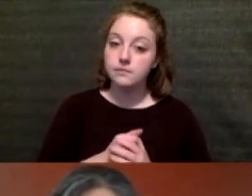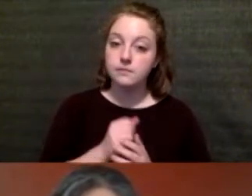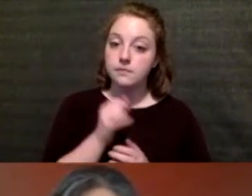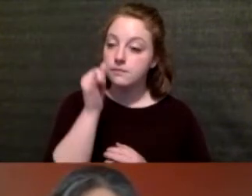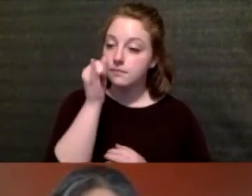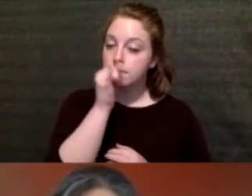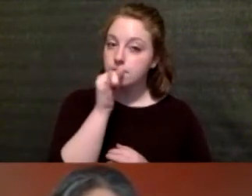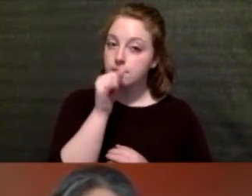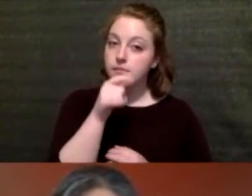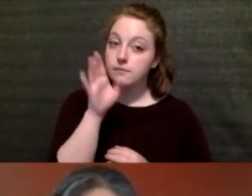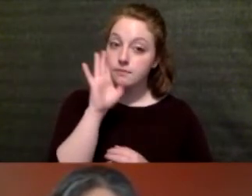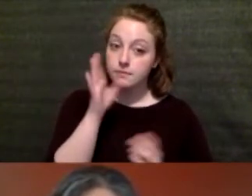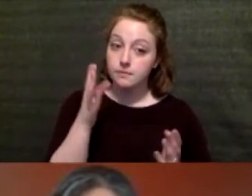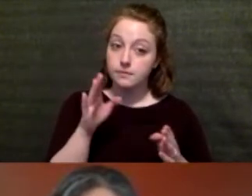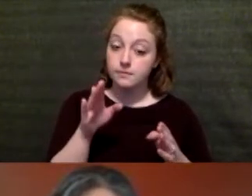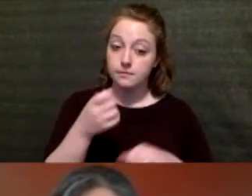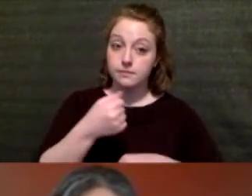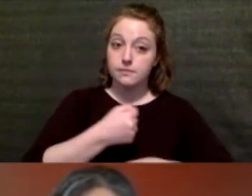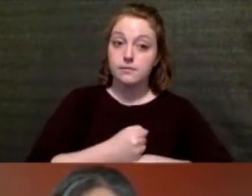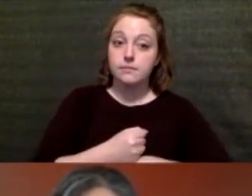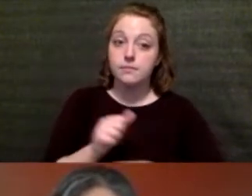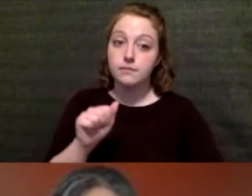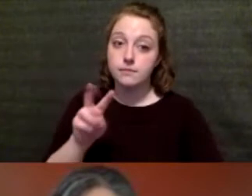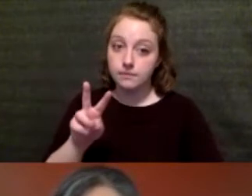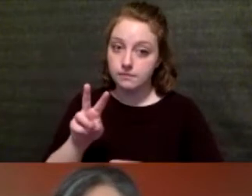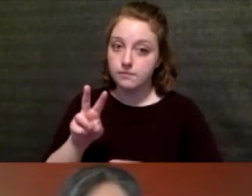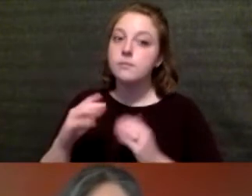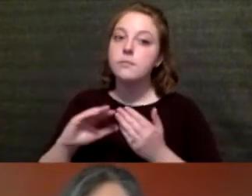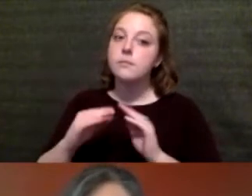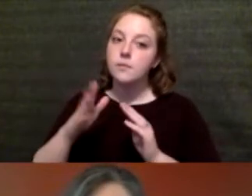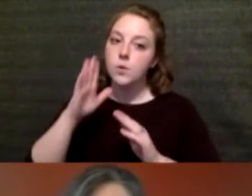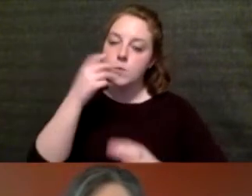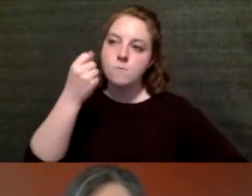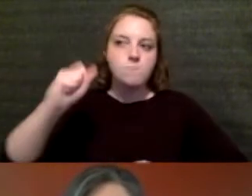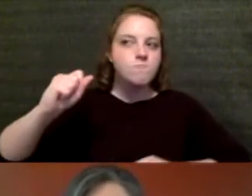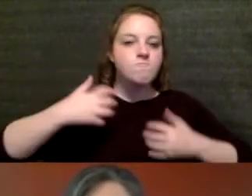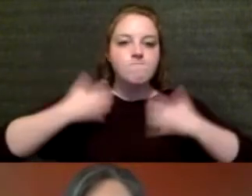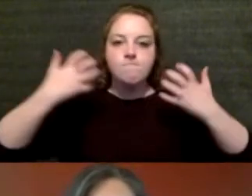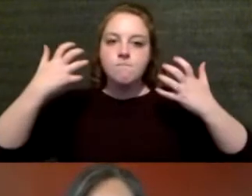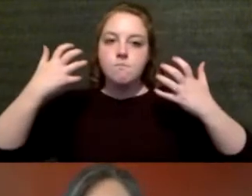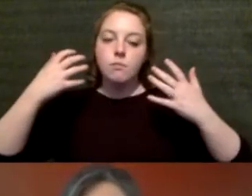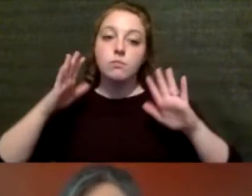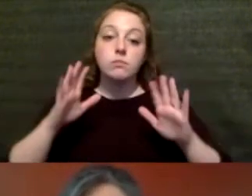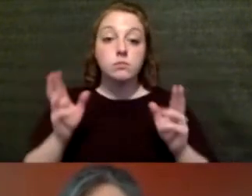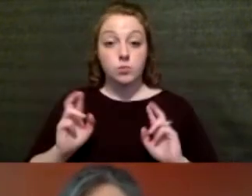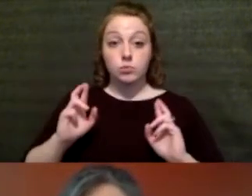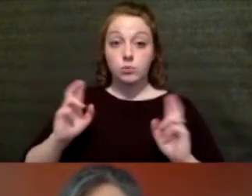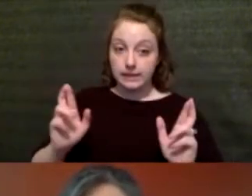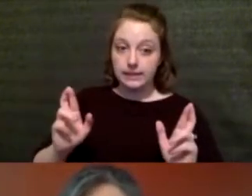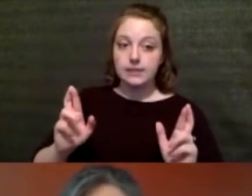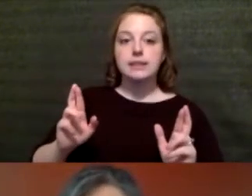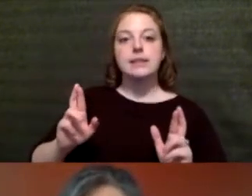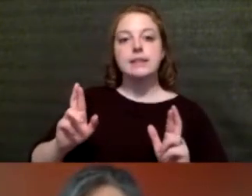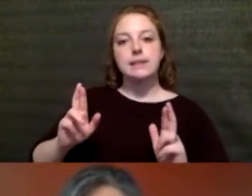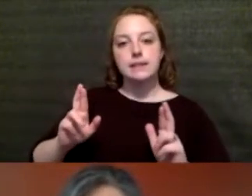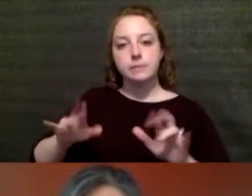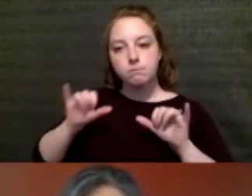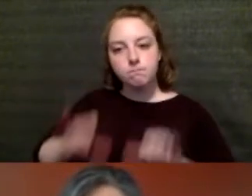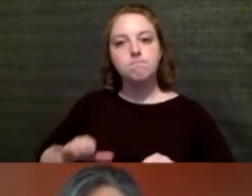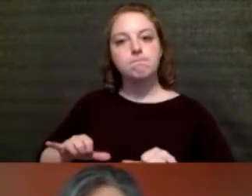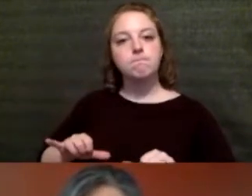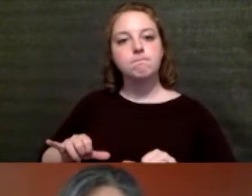out to Vista, but, um, be prepared and stand your ground because